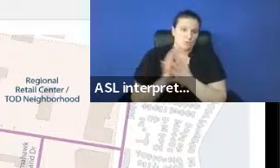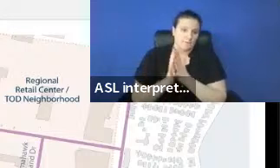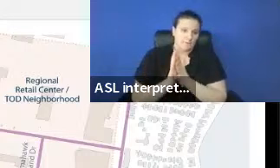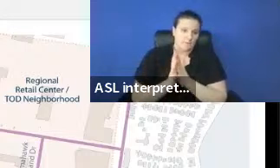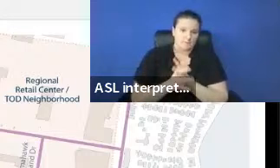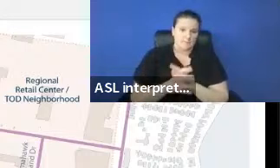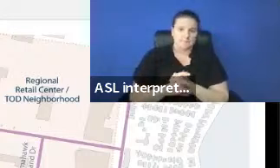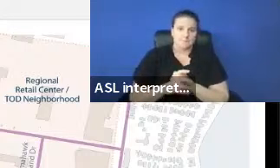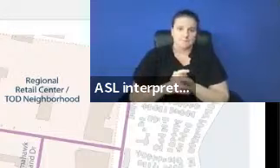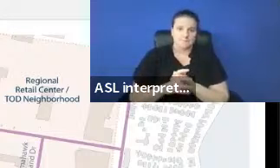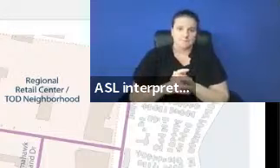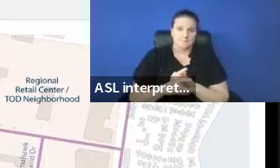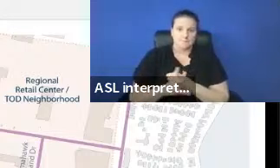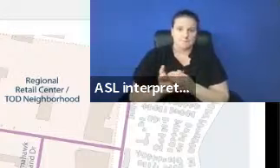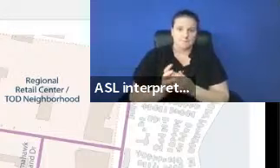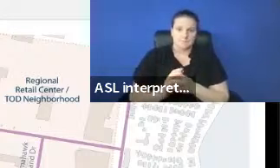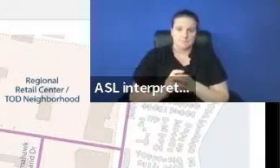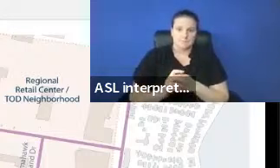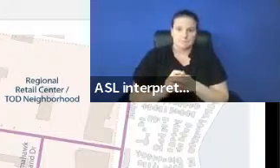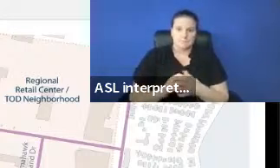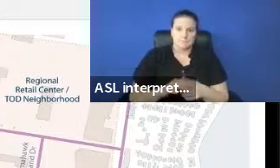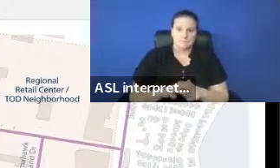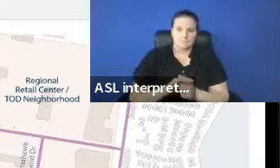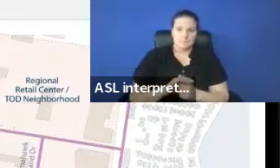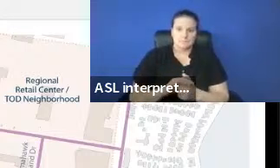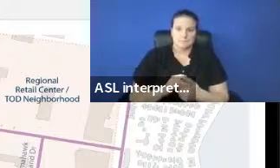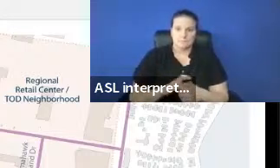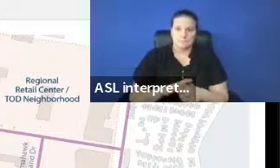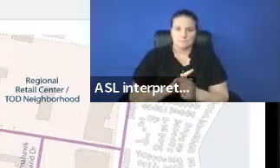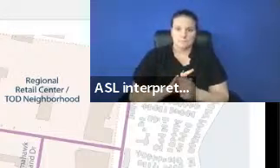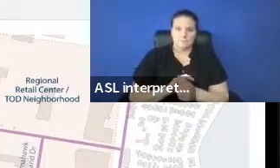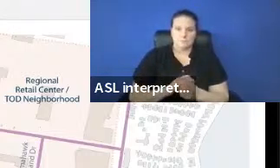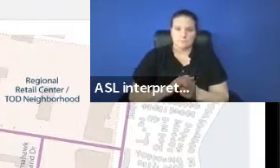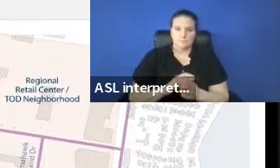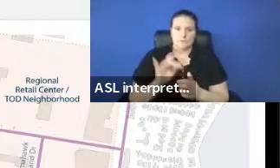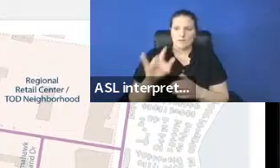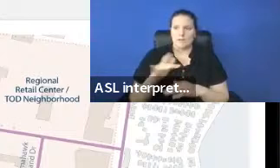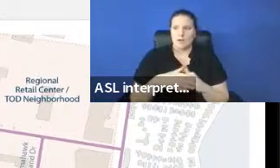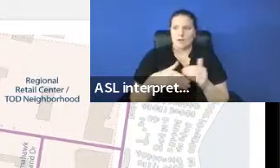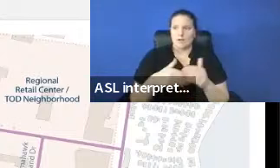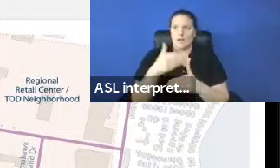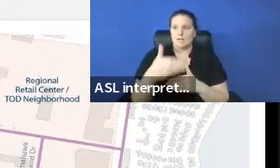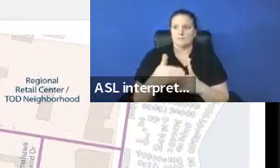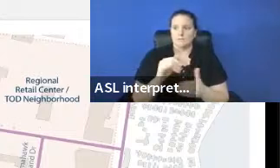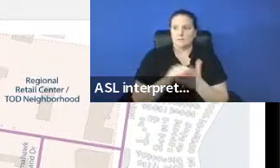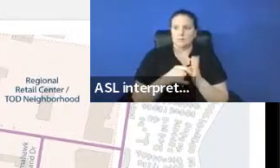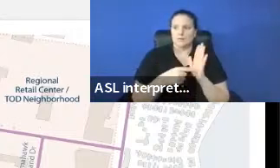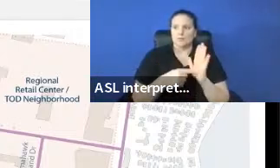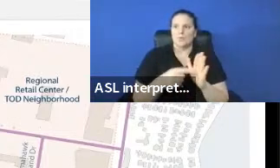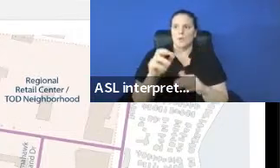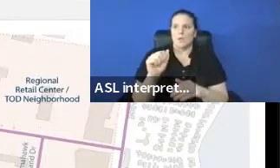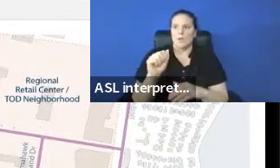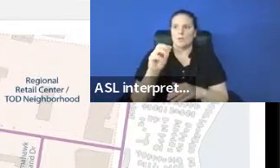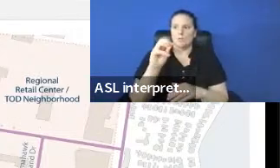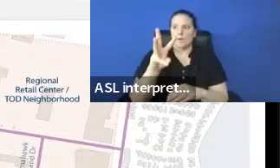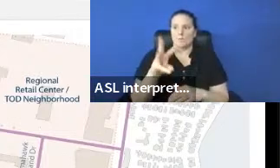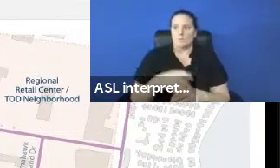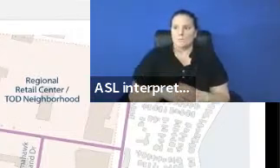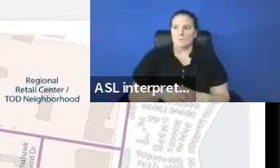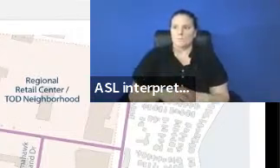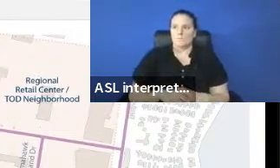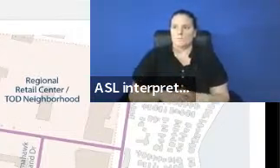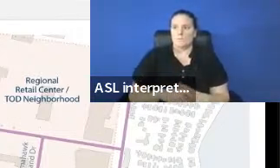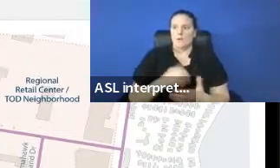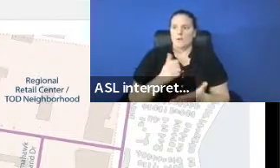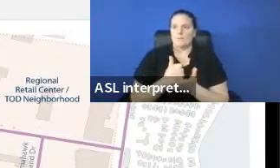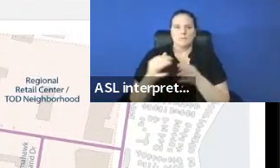actually maybe at this point, why don't we click to the next one, because that'll show some arrows that'll pop up. This might help explain